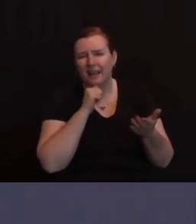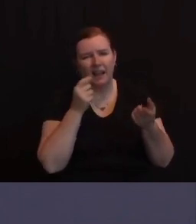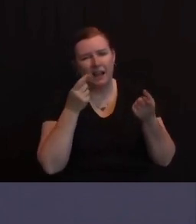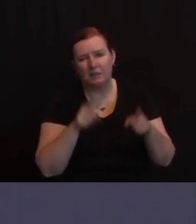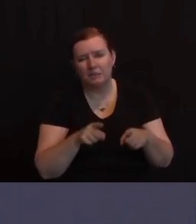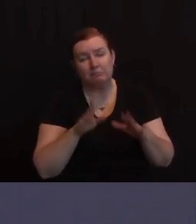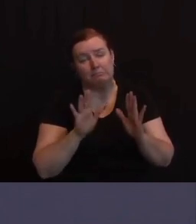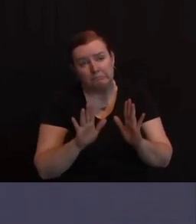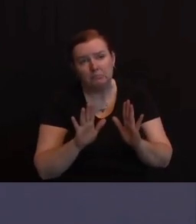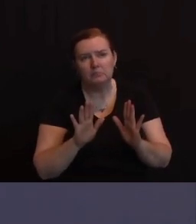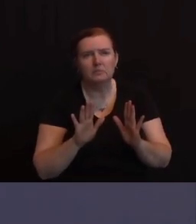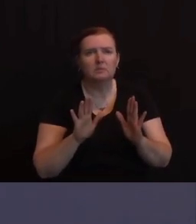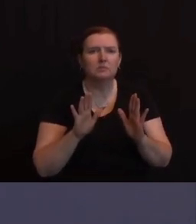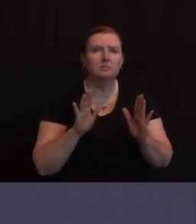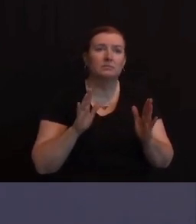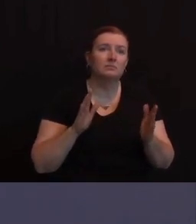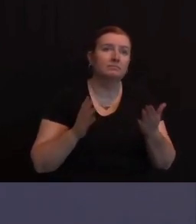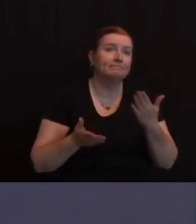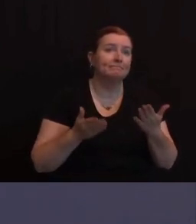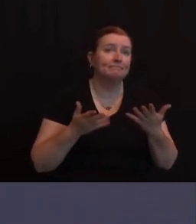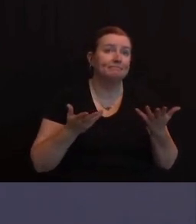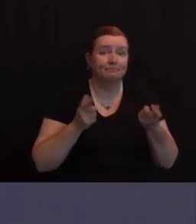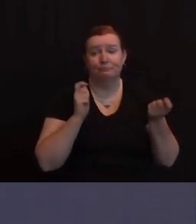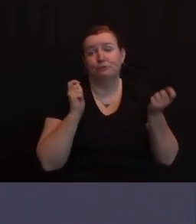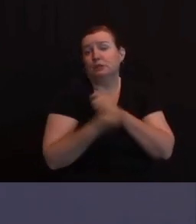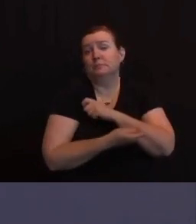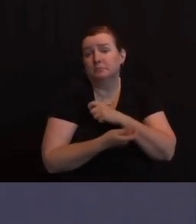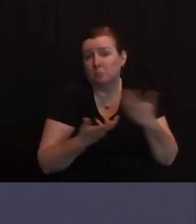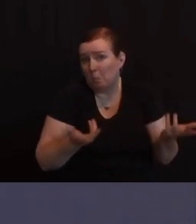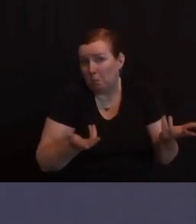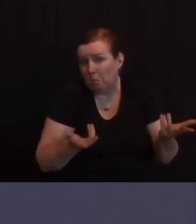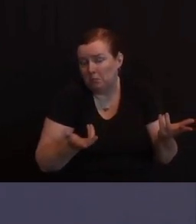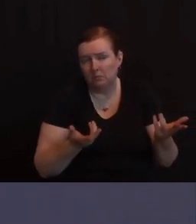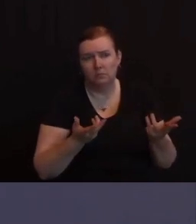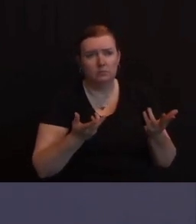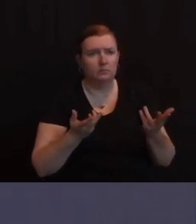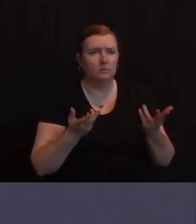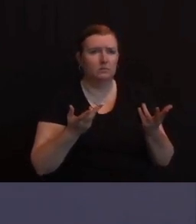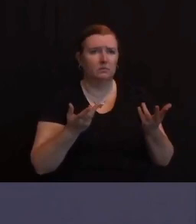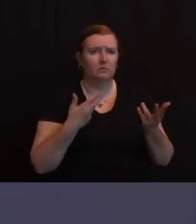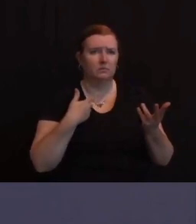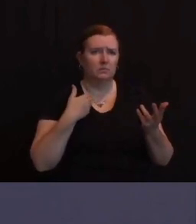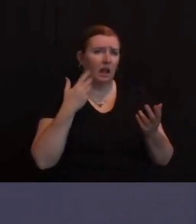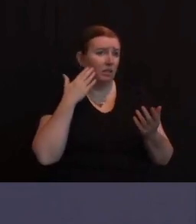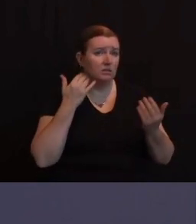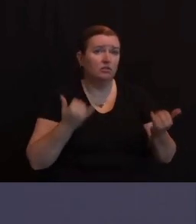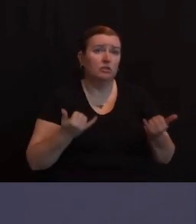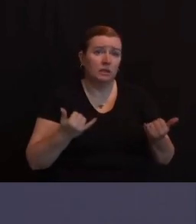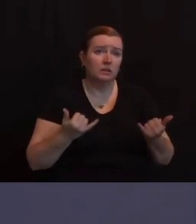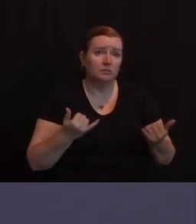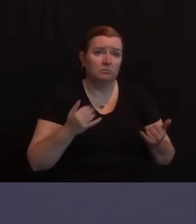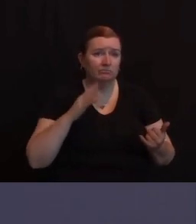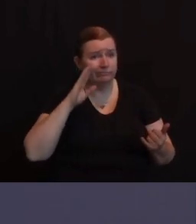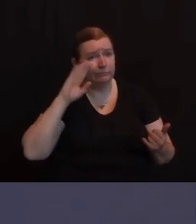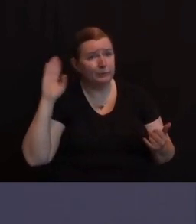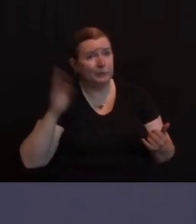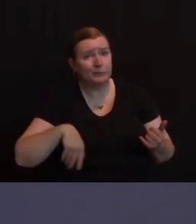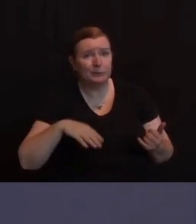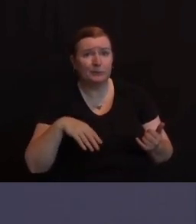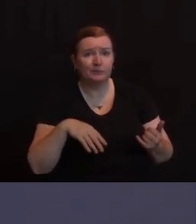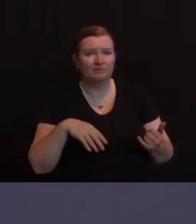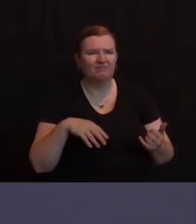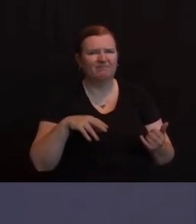to reassessment as we go forward. So I'm saying this as of this day, and this is not necessarily a forever and for